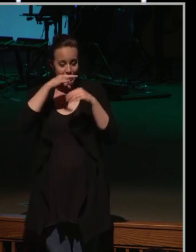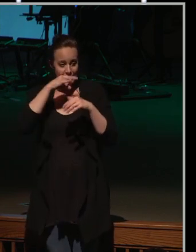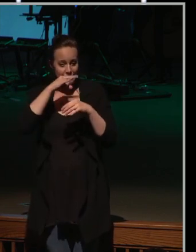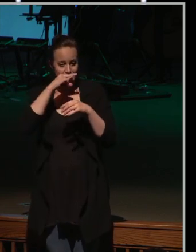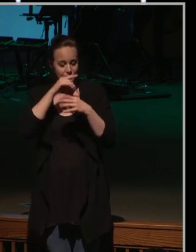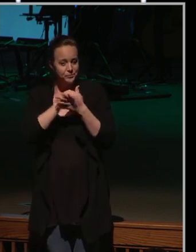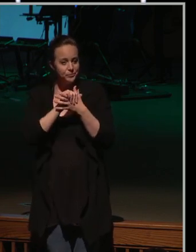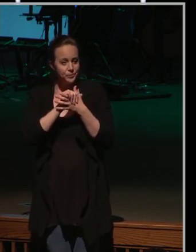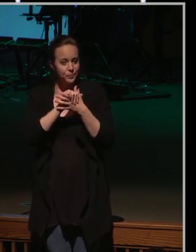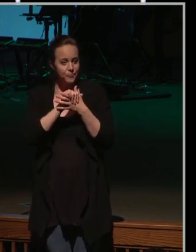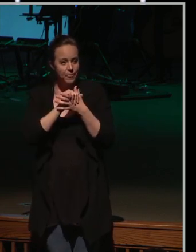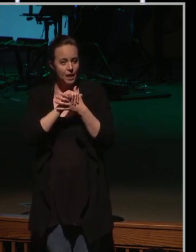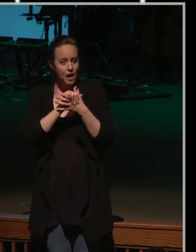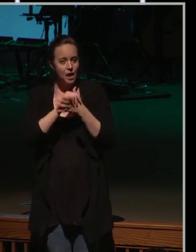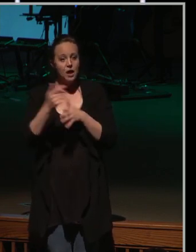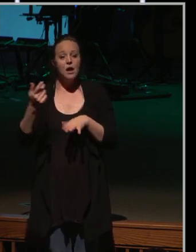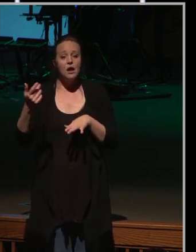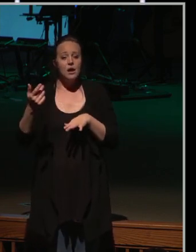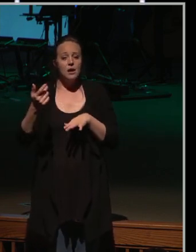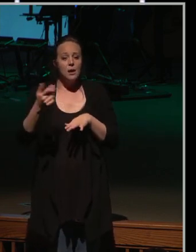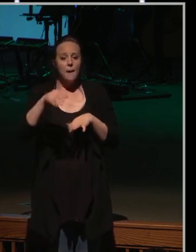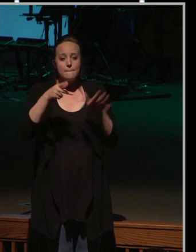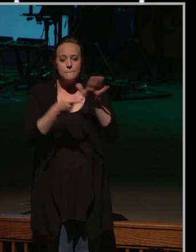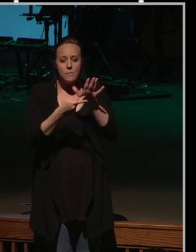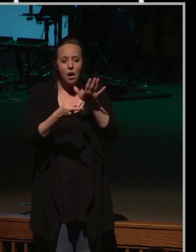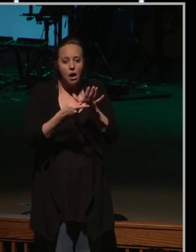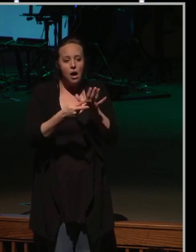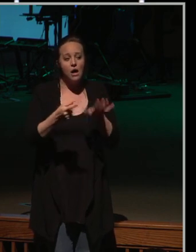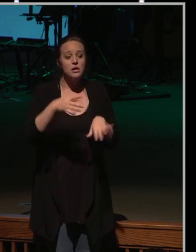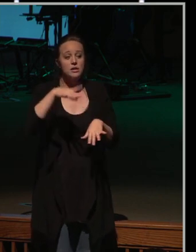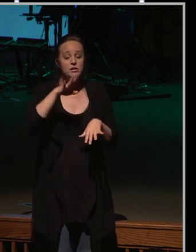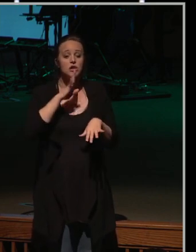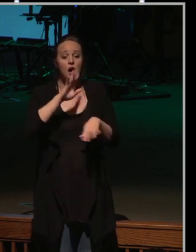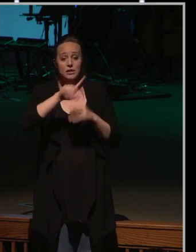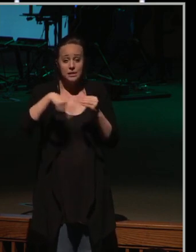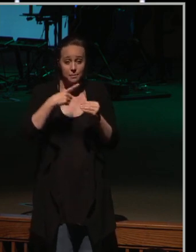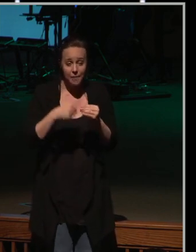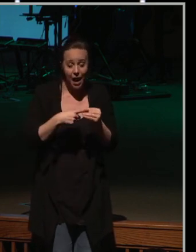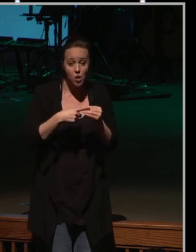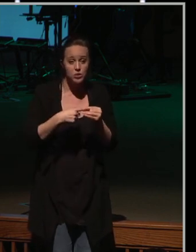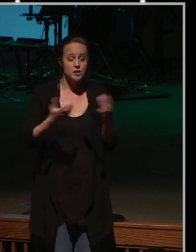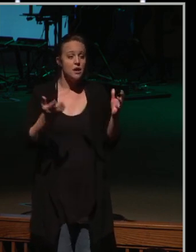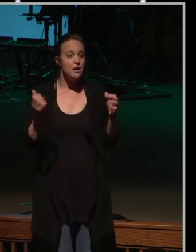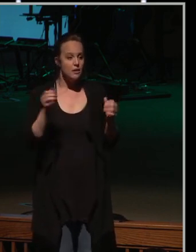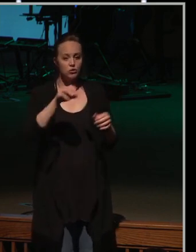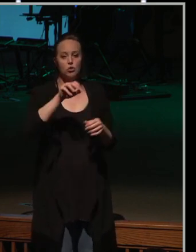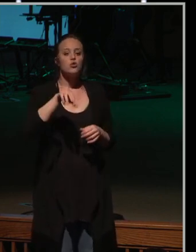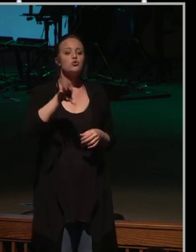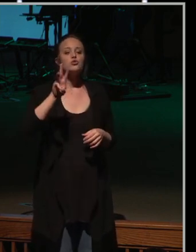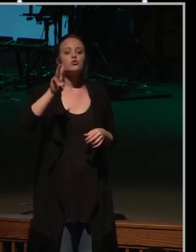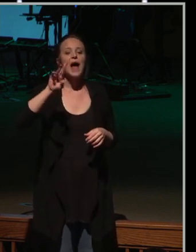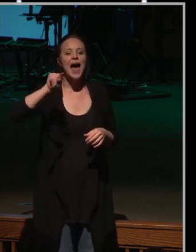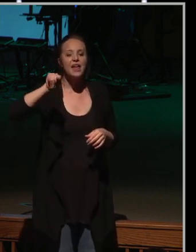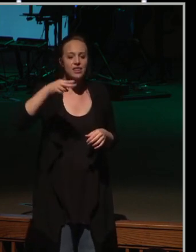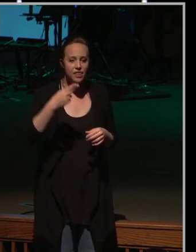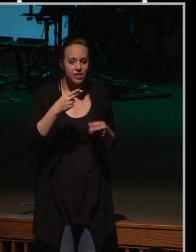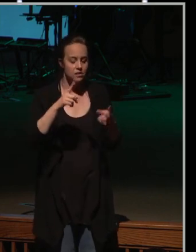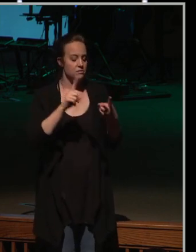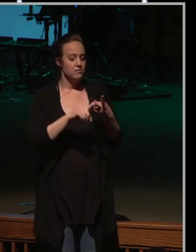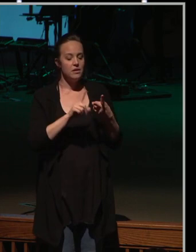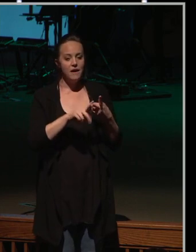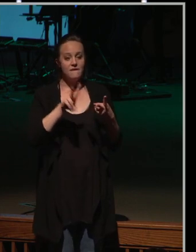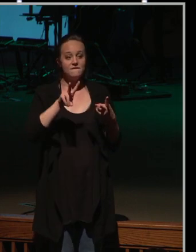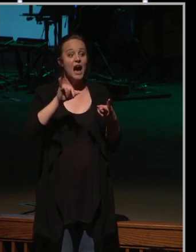bitterness that seems to come out in every conversation. Put away wrath, violent outbursts. Put away malice, that idea